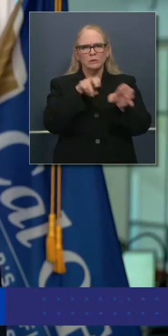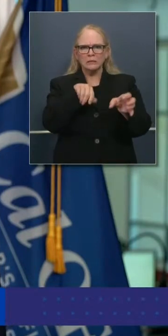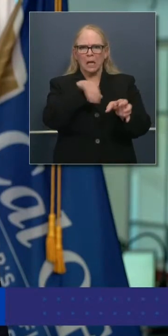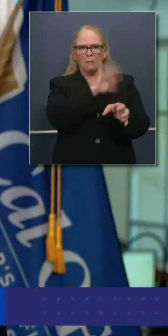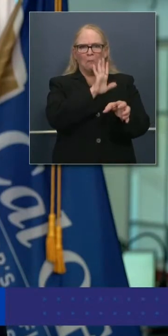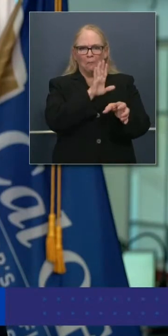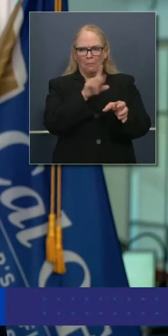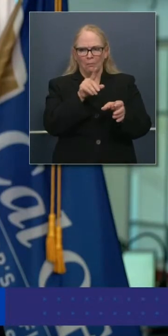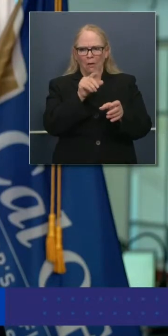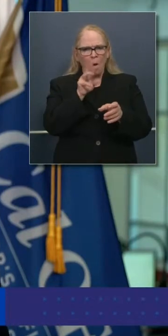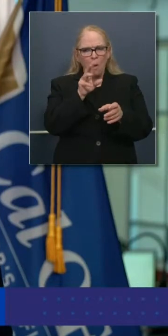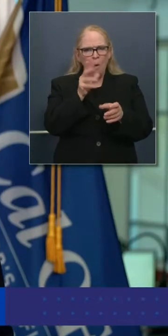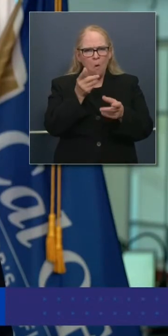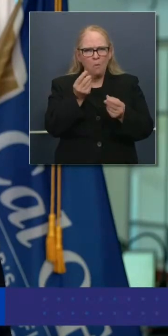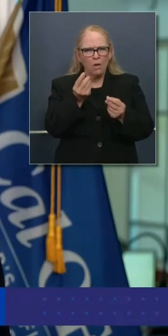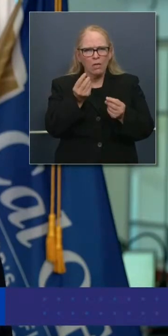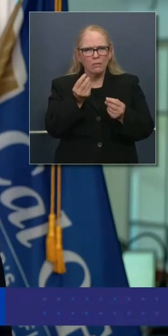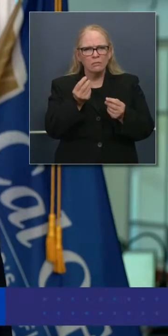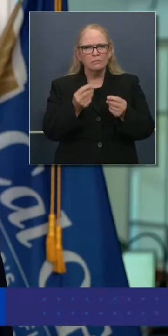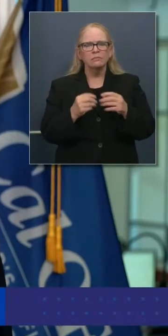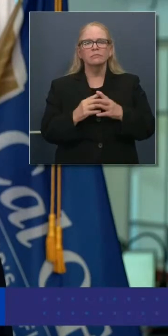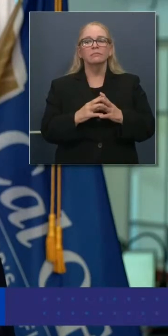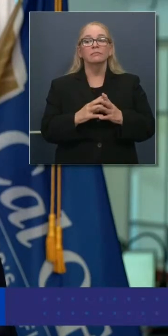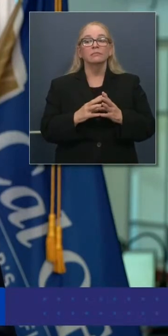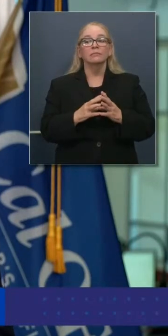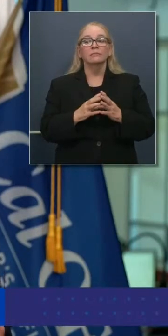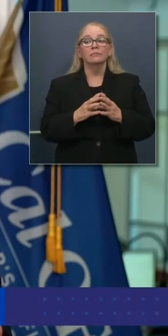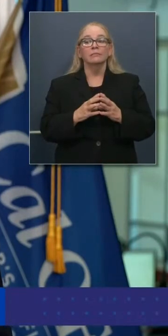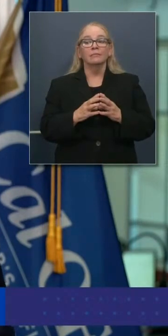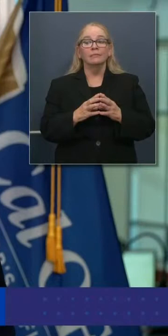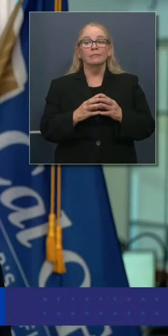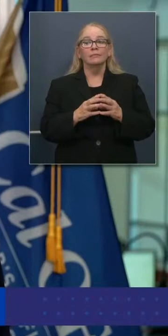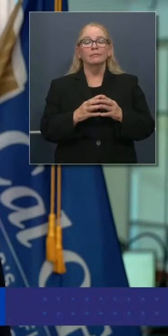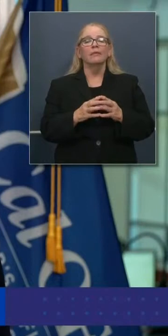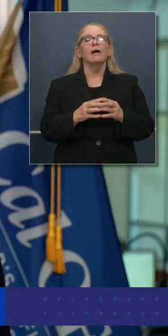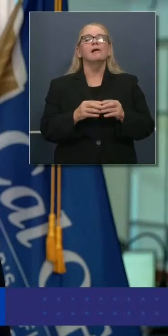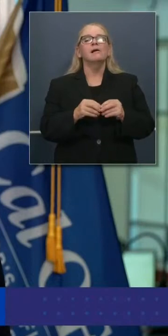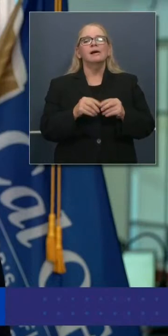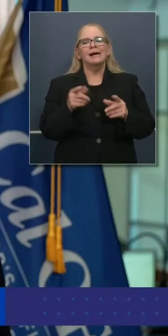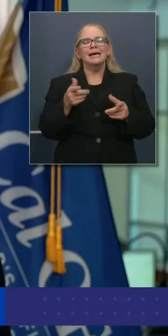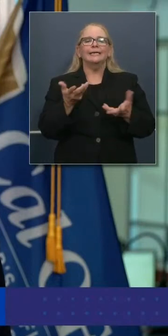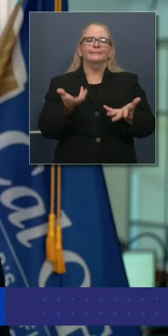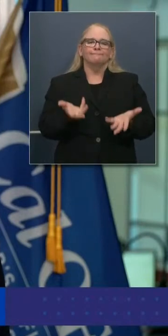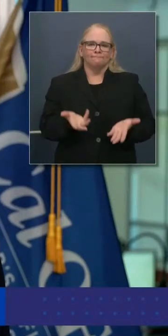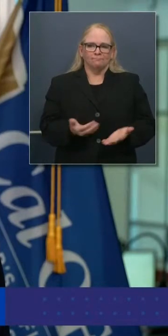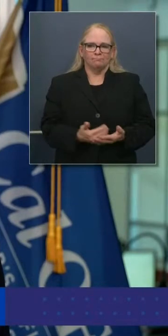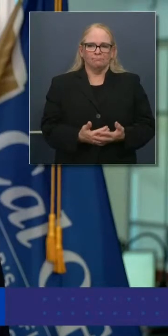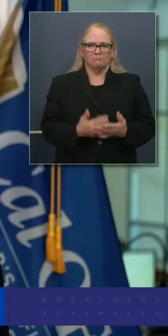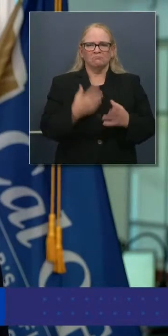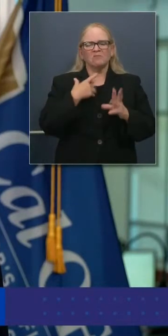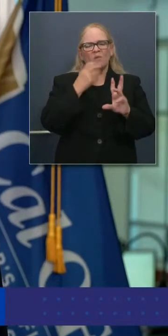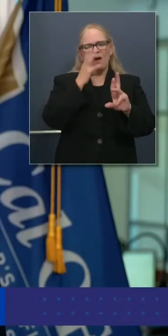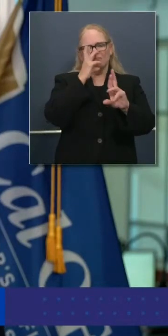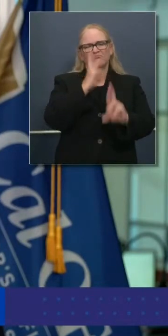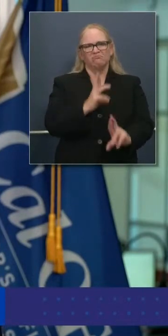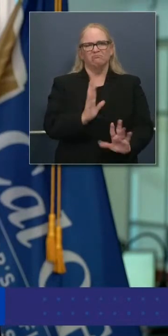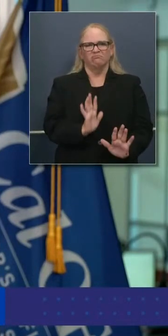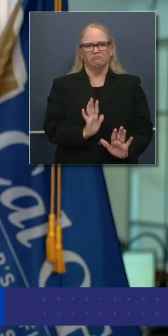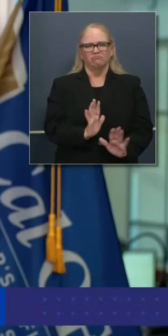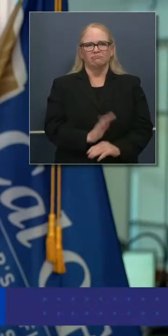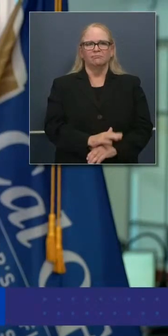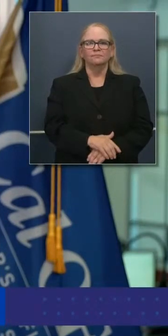Look, we have a good team in place. We made decision. I try, and I hope you respect this, and certainly been the case in